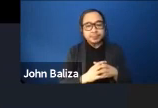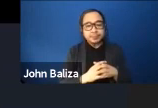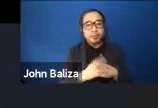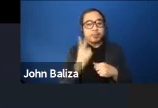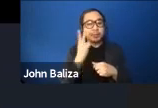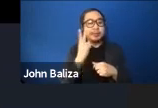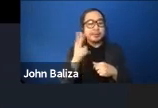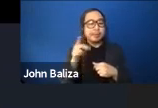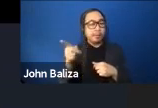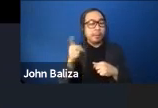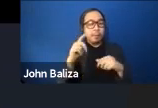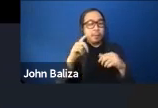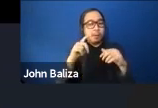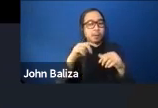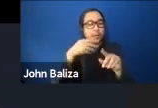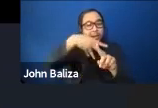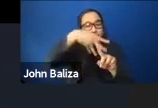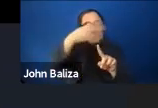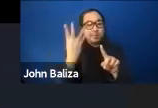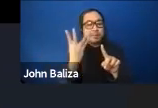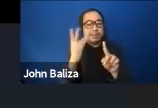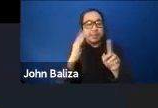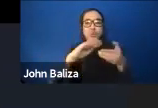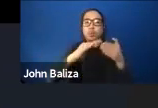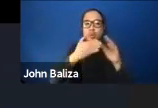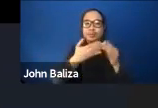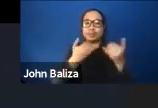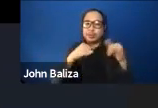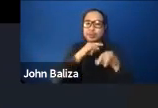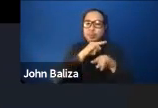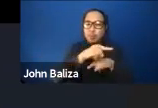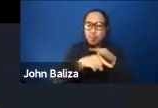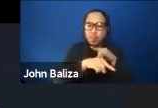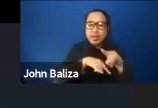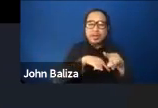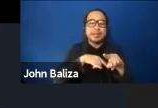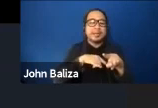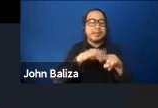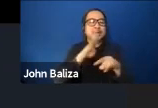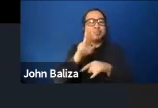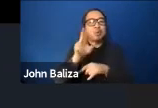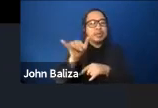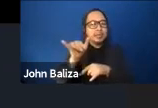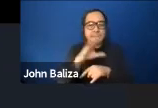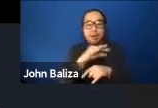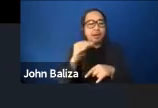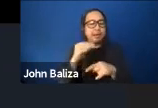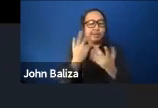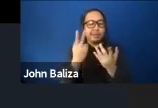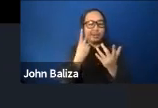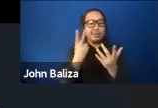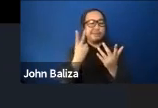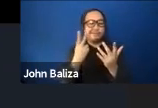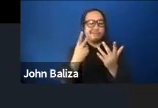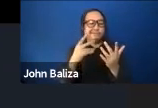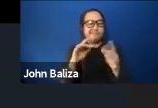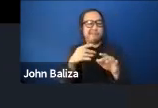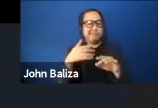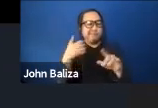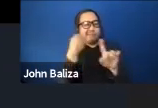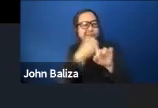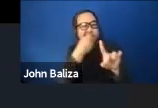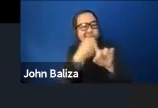community still face bullying and harassment, both at school and at workplace, and